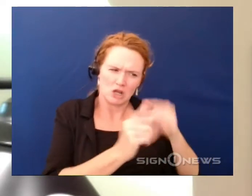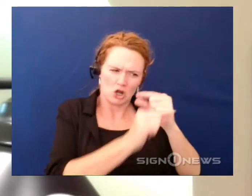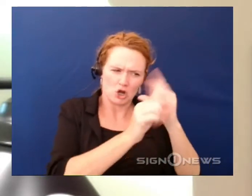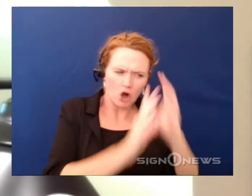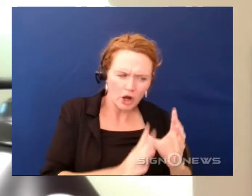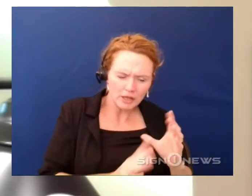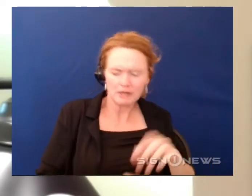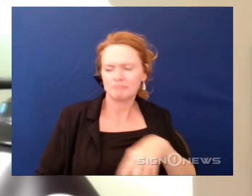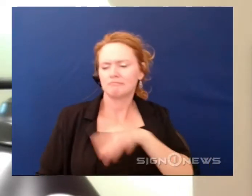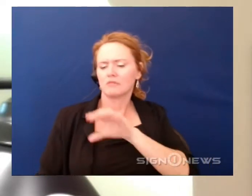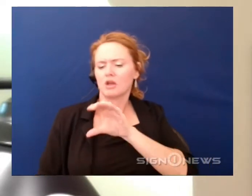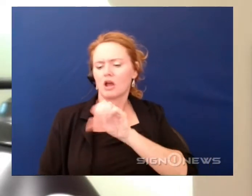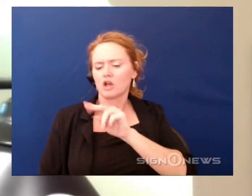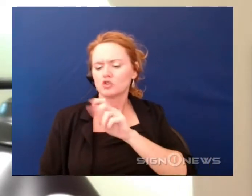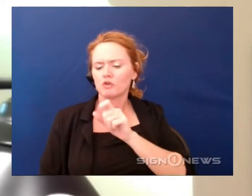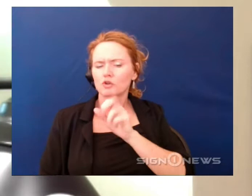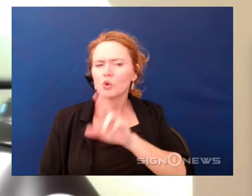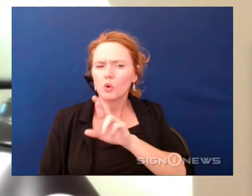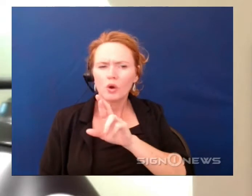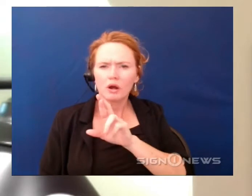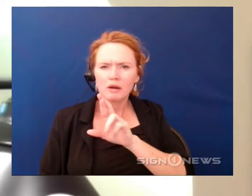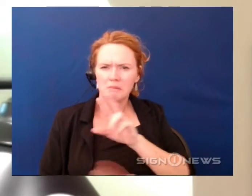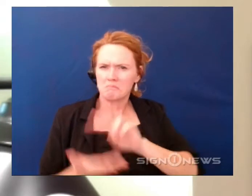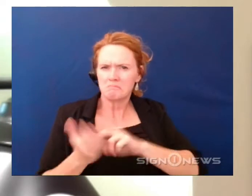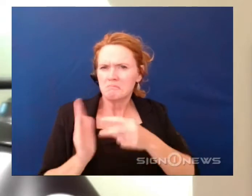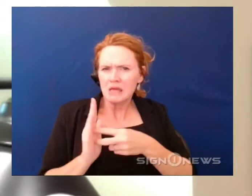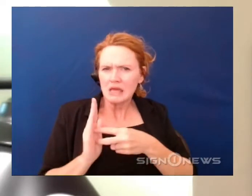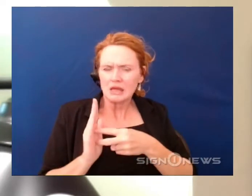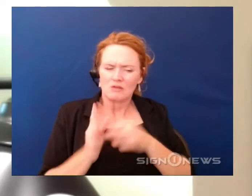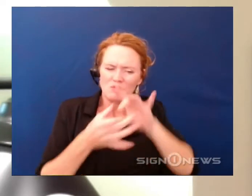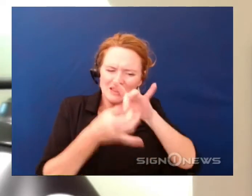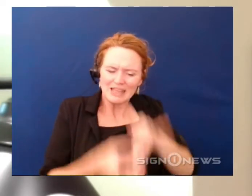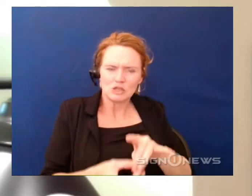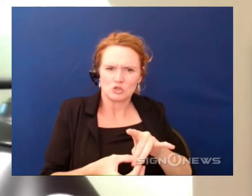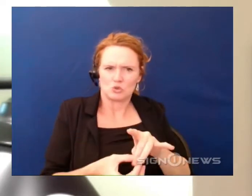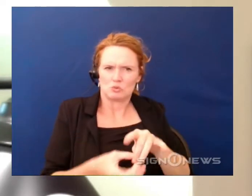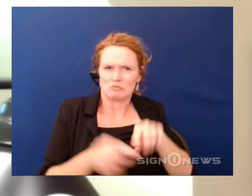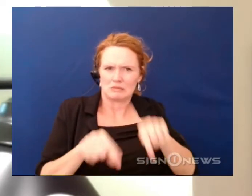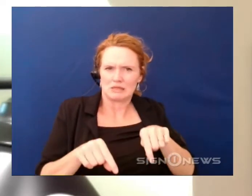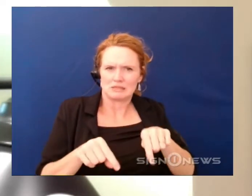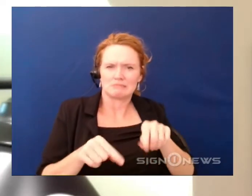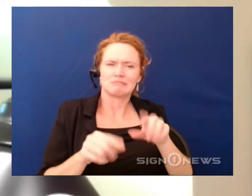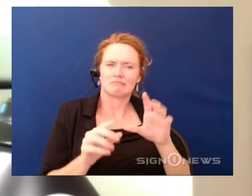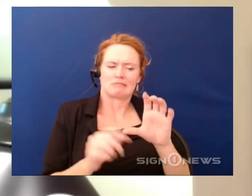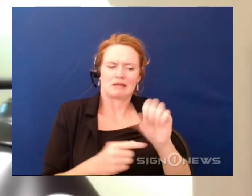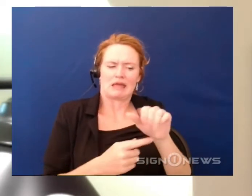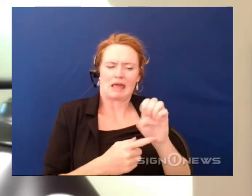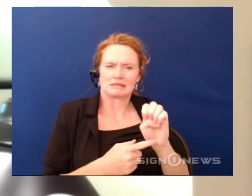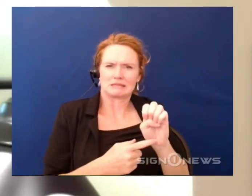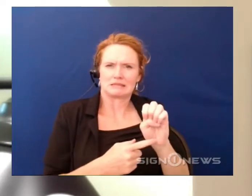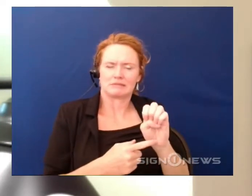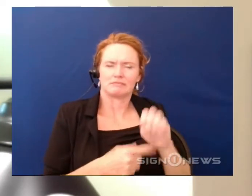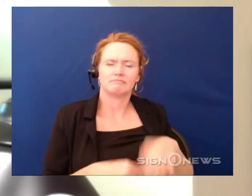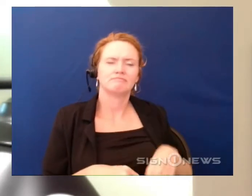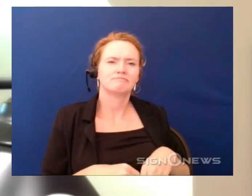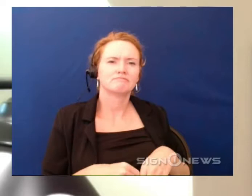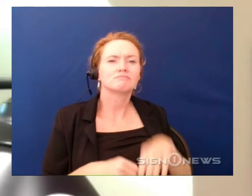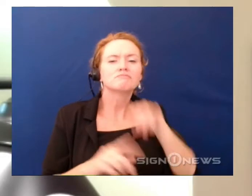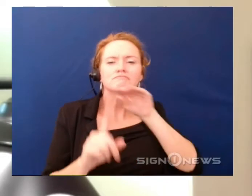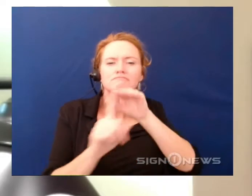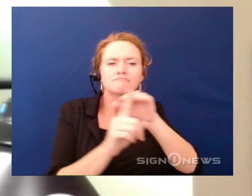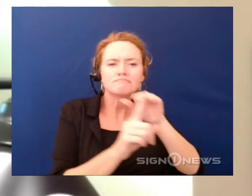this case and what most AAC users experience in relation to guardianship. And I want to remind our panelists